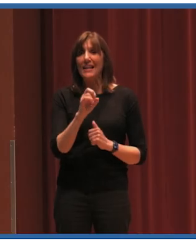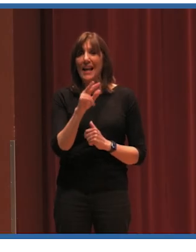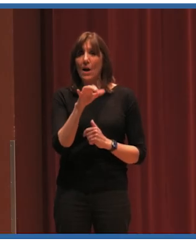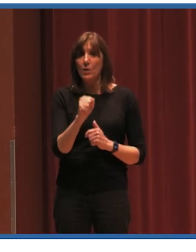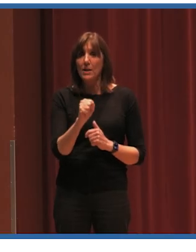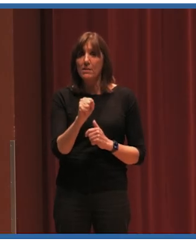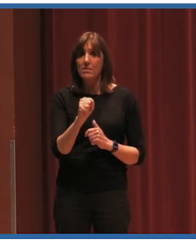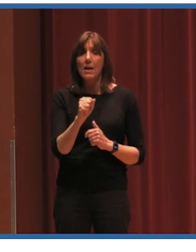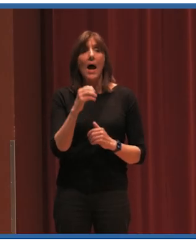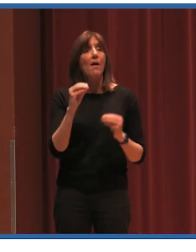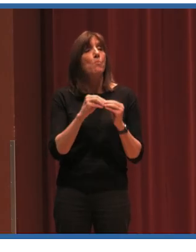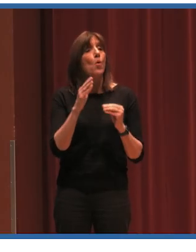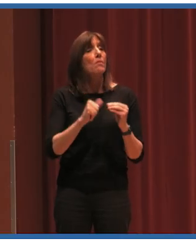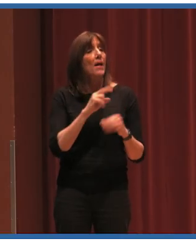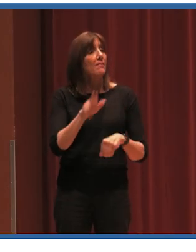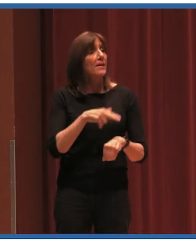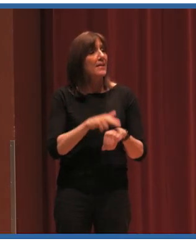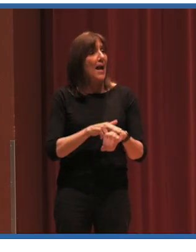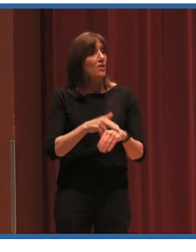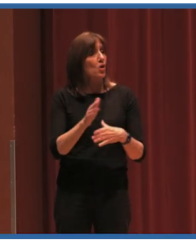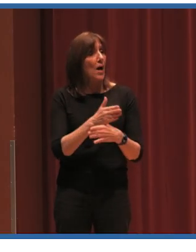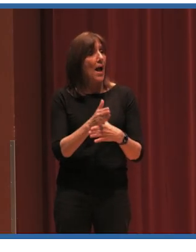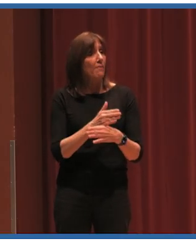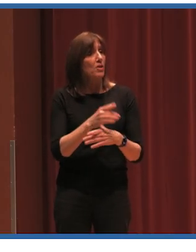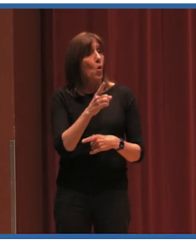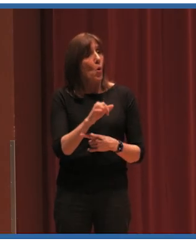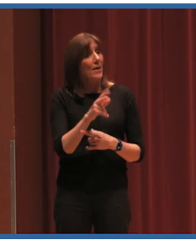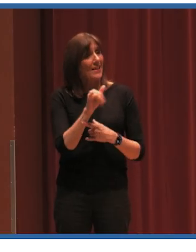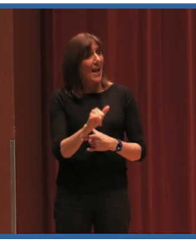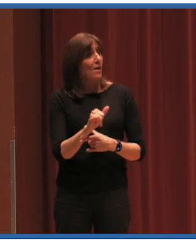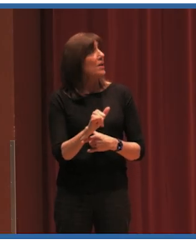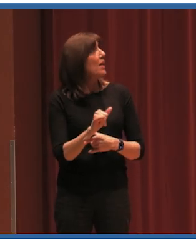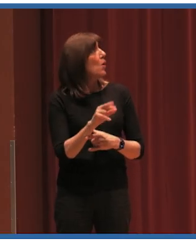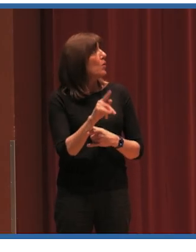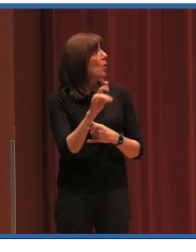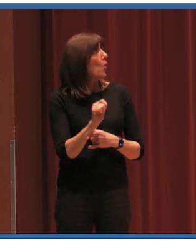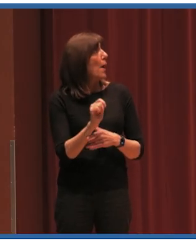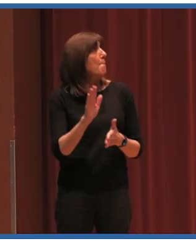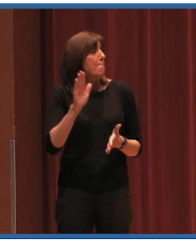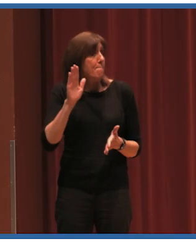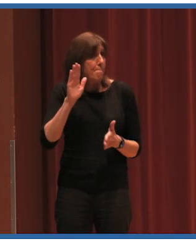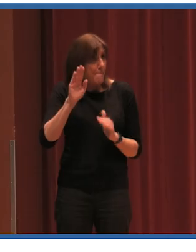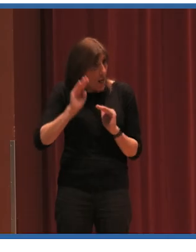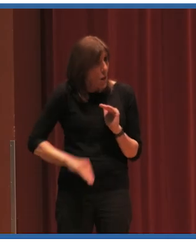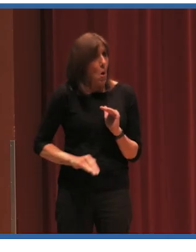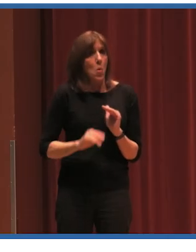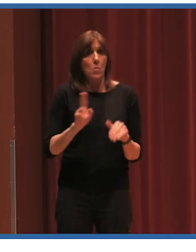over the national average. We only have 1 county in the entire state with a rate below the national average.